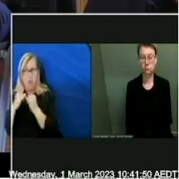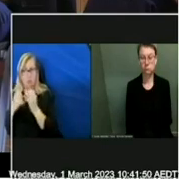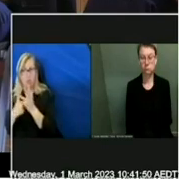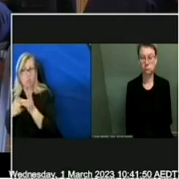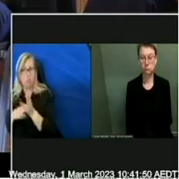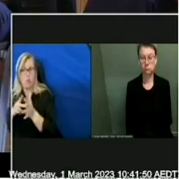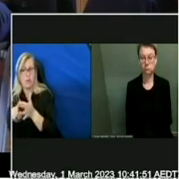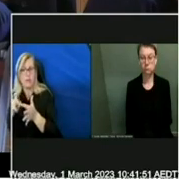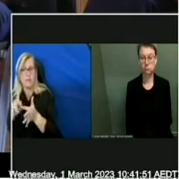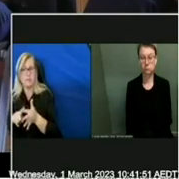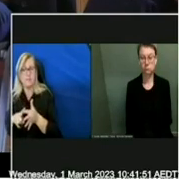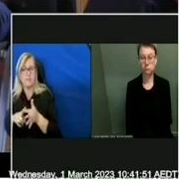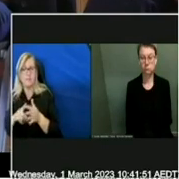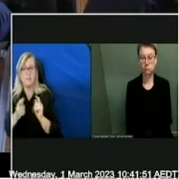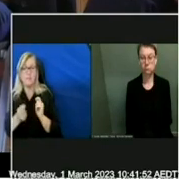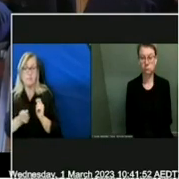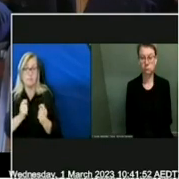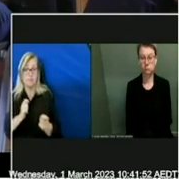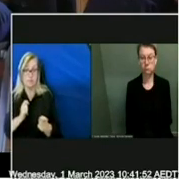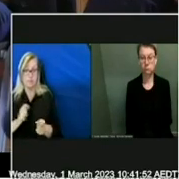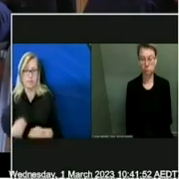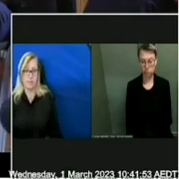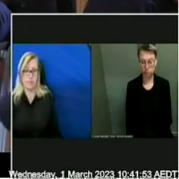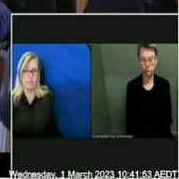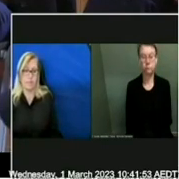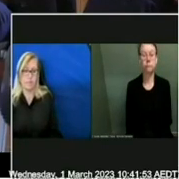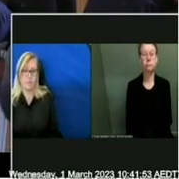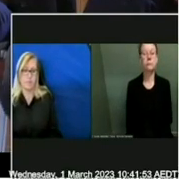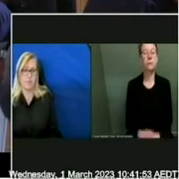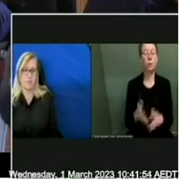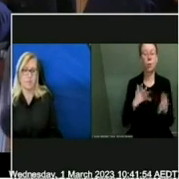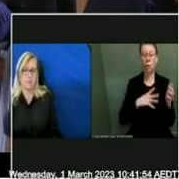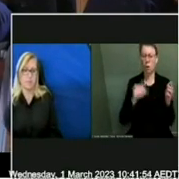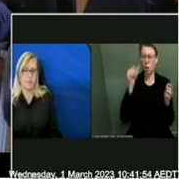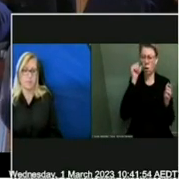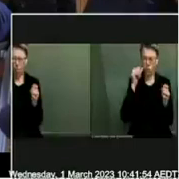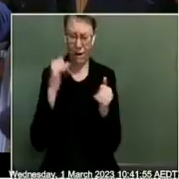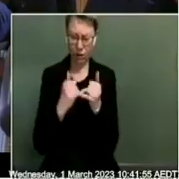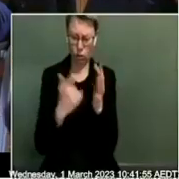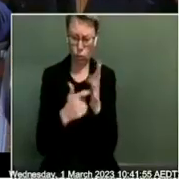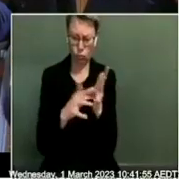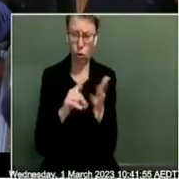medical records? They're in the care of a state and that facility. Could be easily